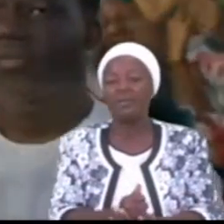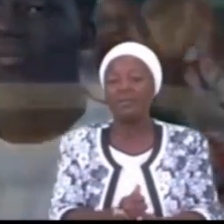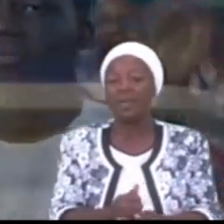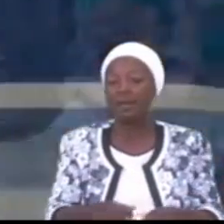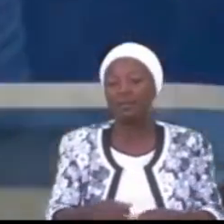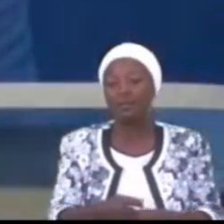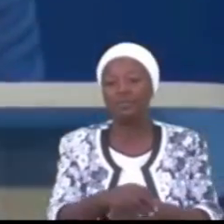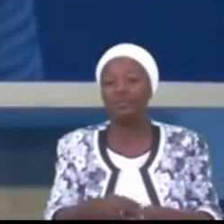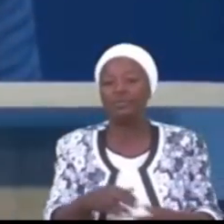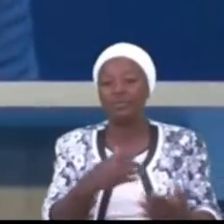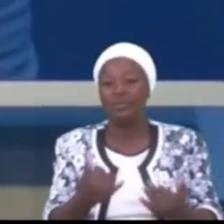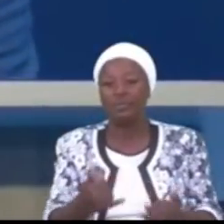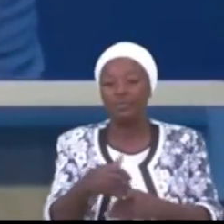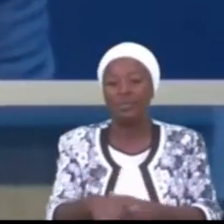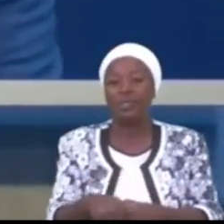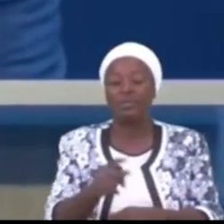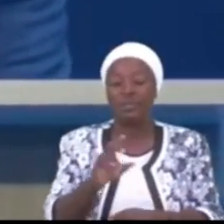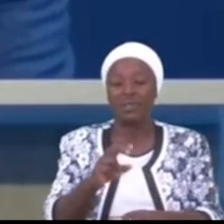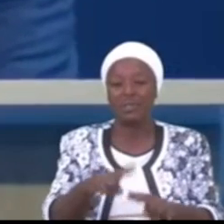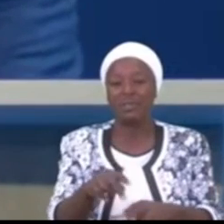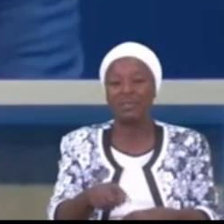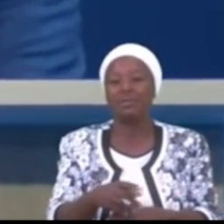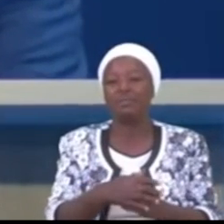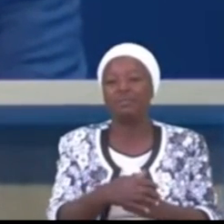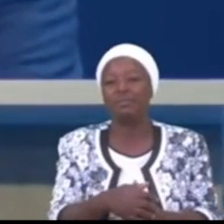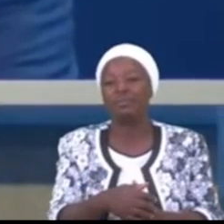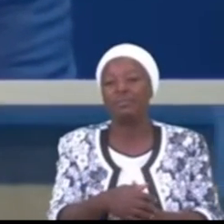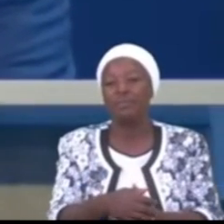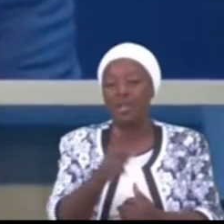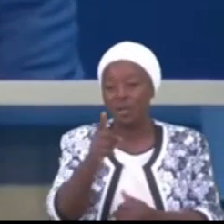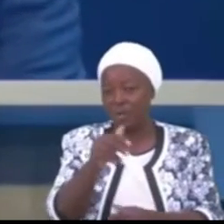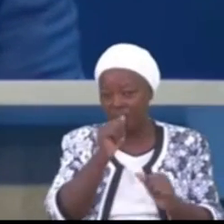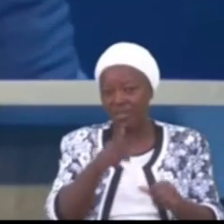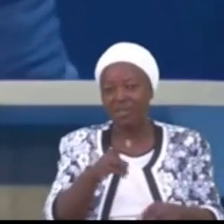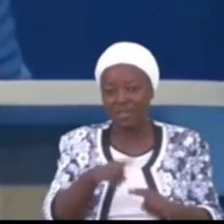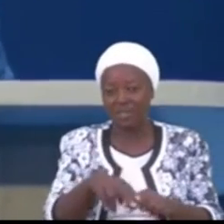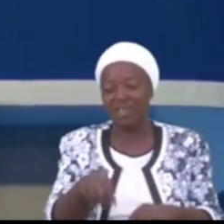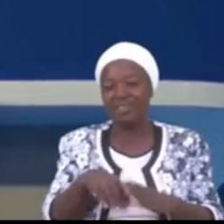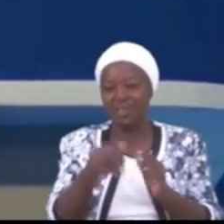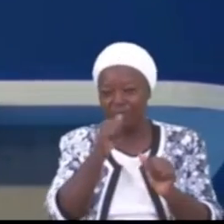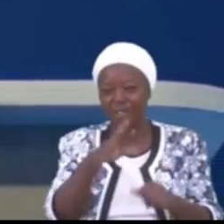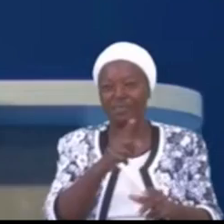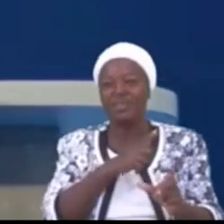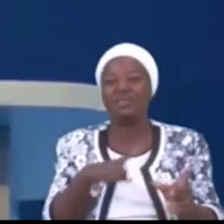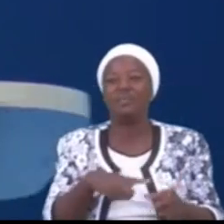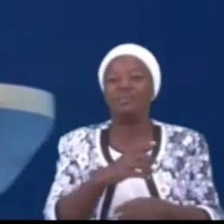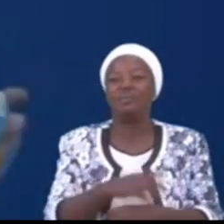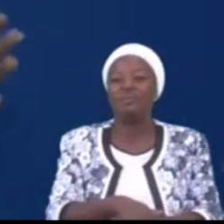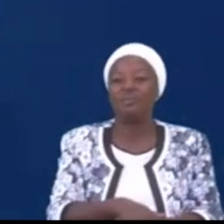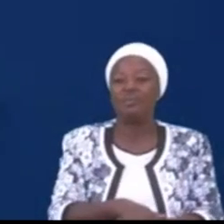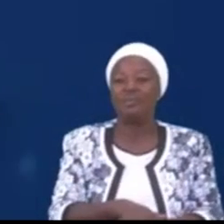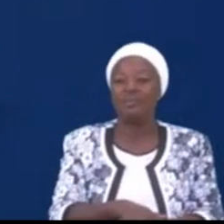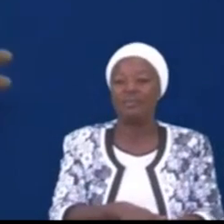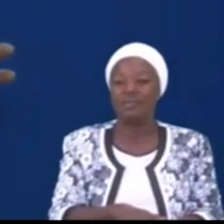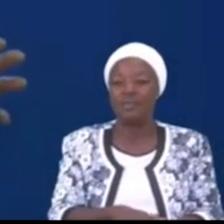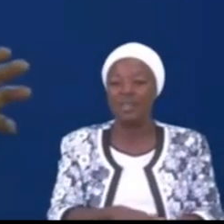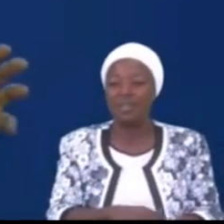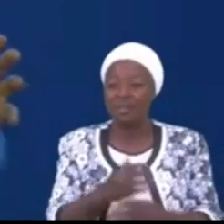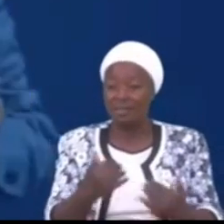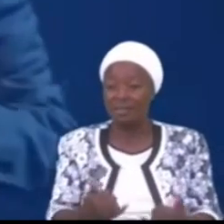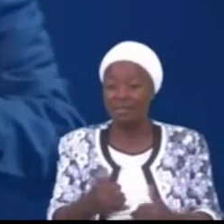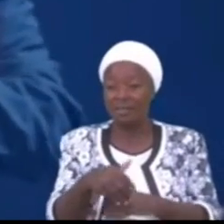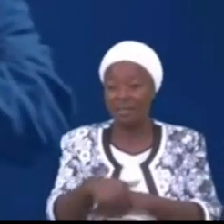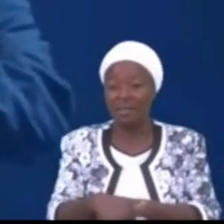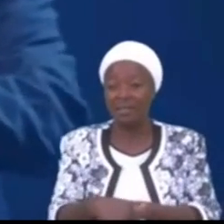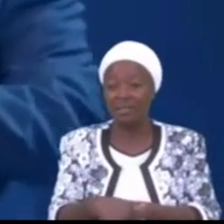Tonight, you can sit down. God bless you. Sit down in the blessing of the Lord. Tonight,